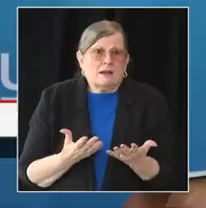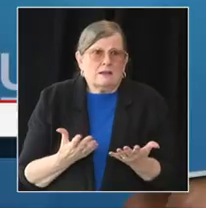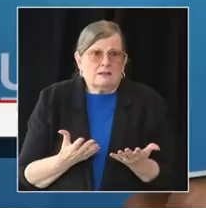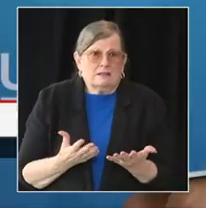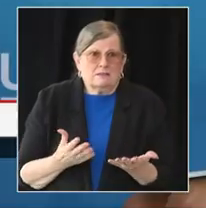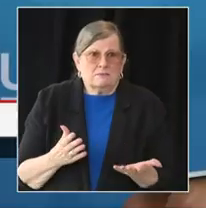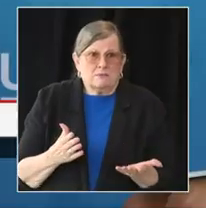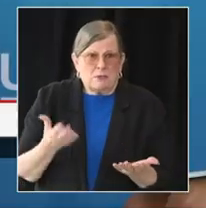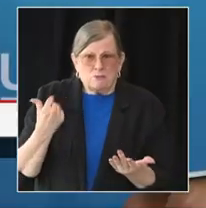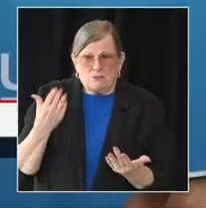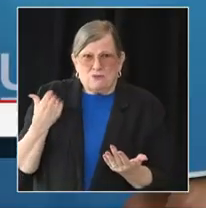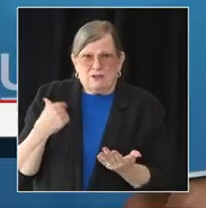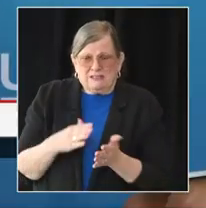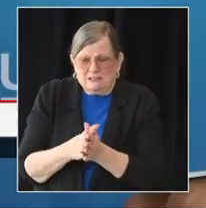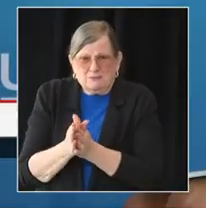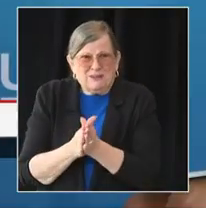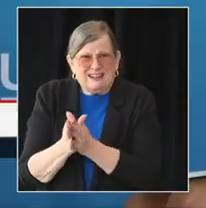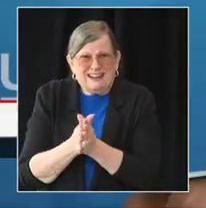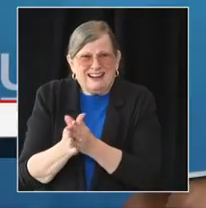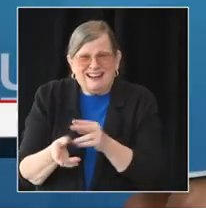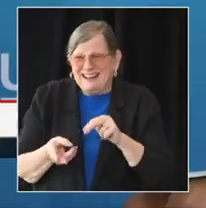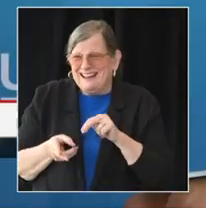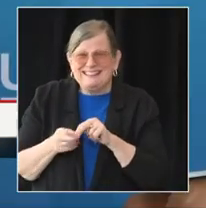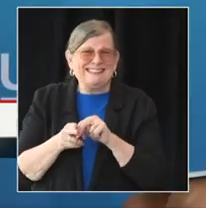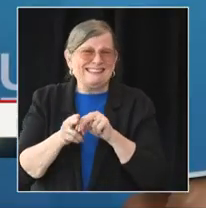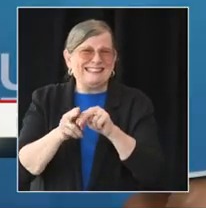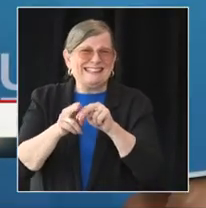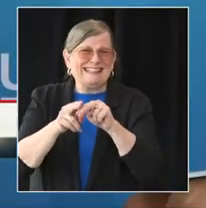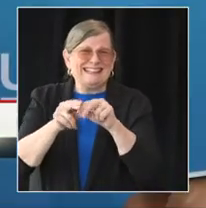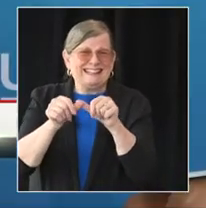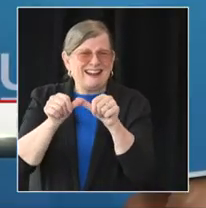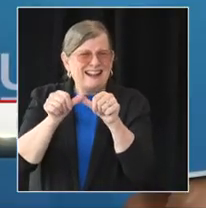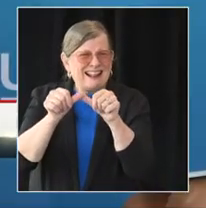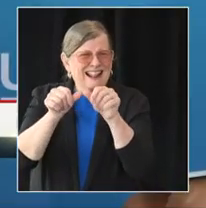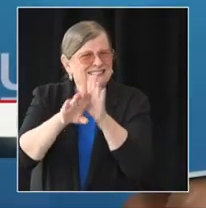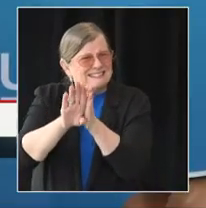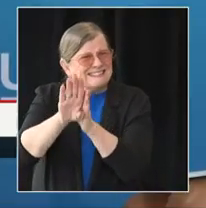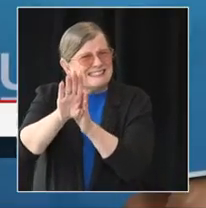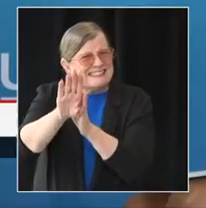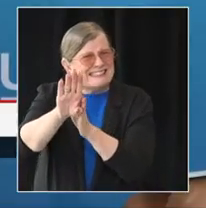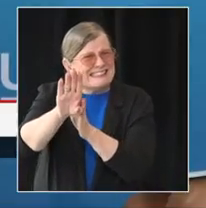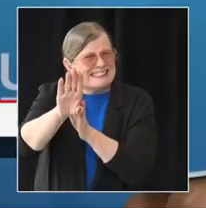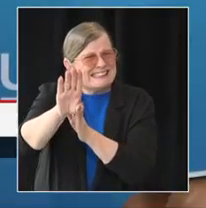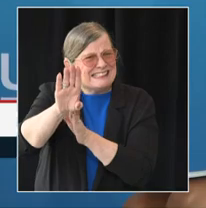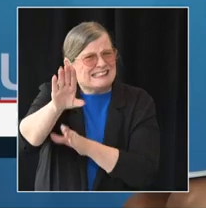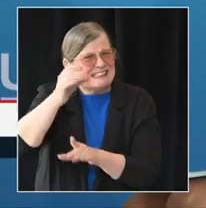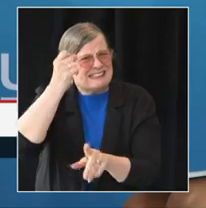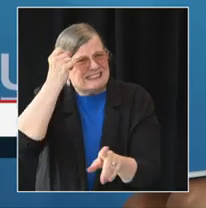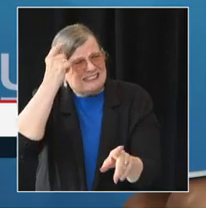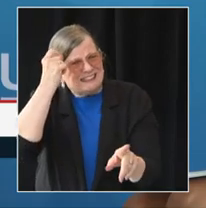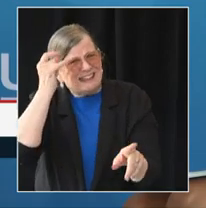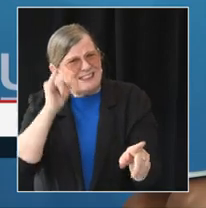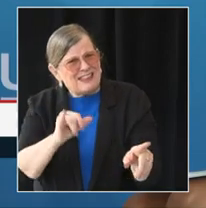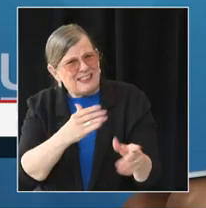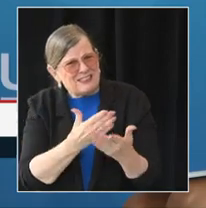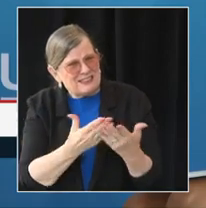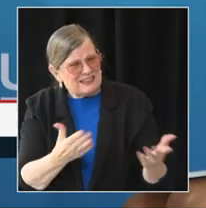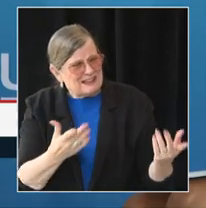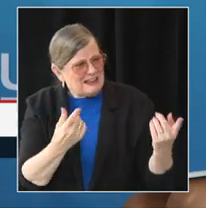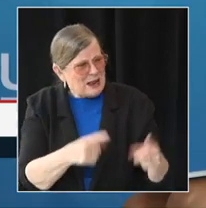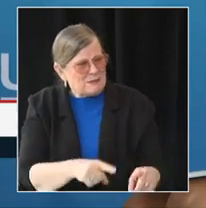in 2020, but shift with what is changing in the federal space, and that's our